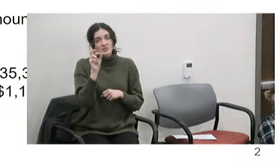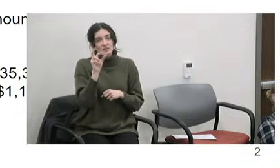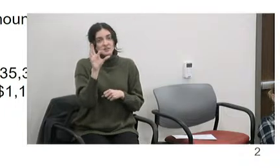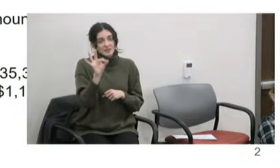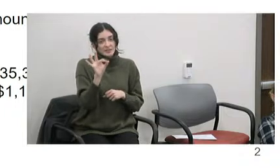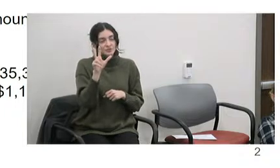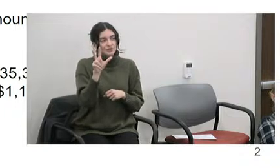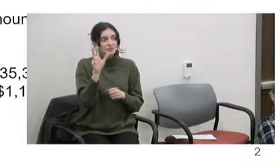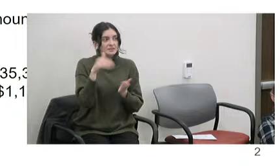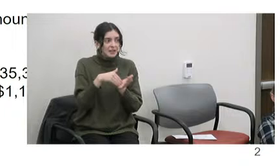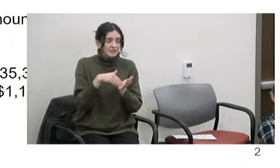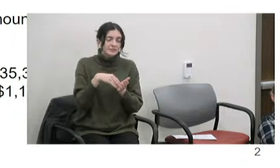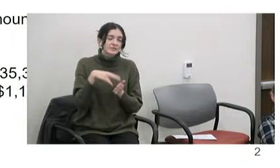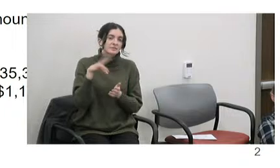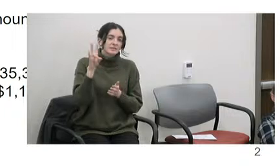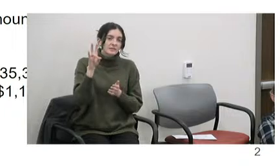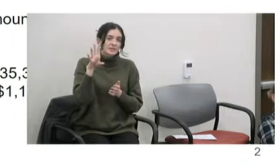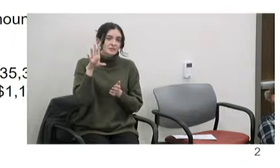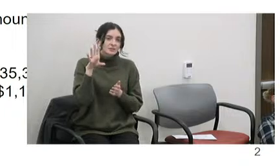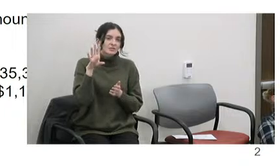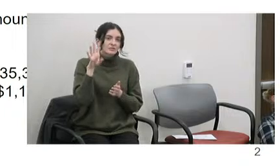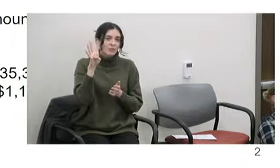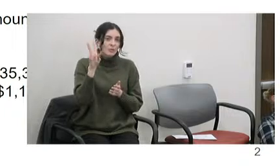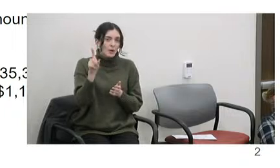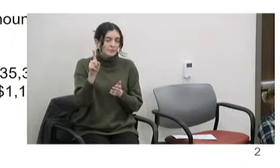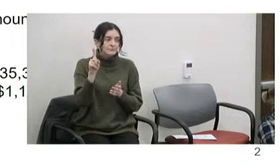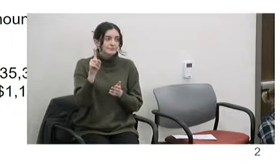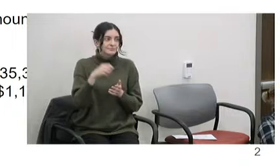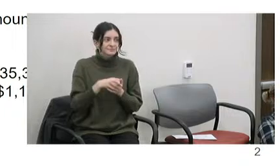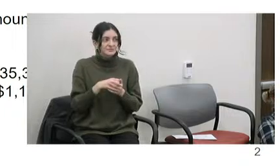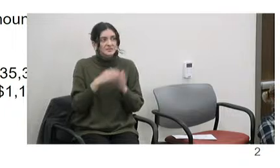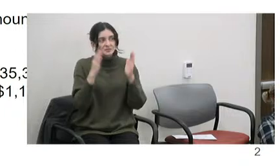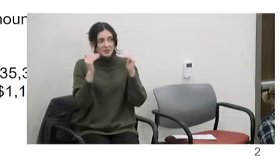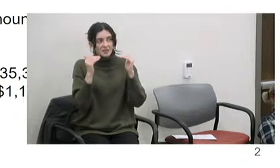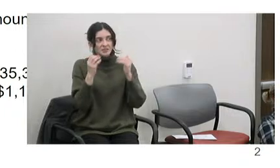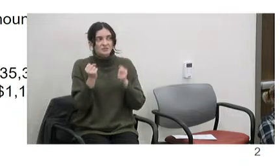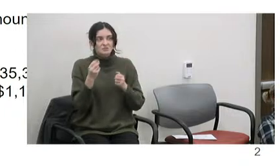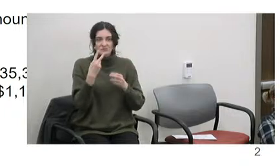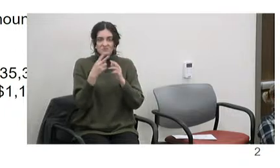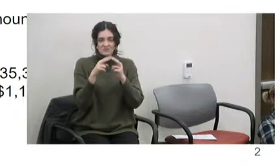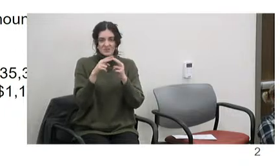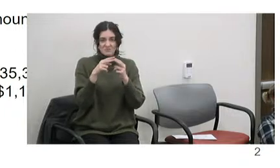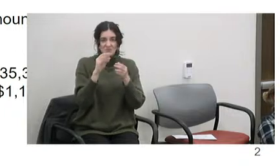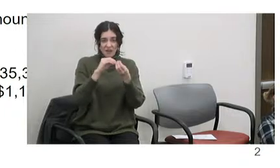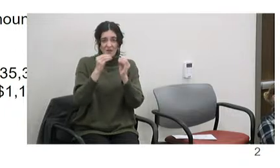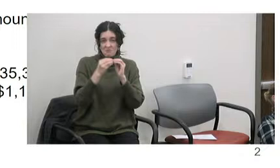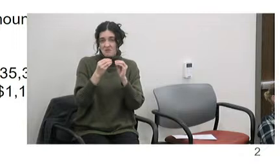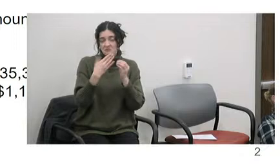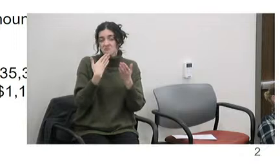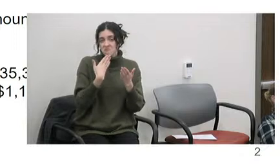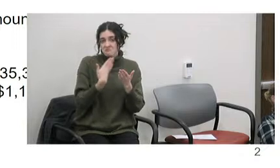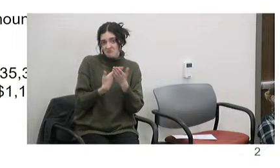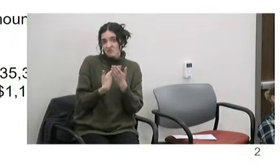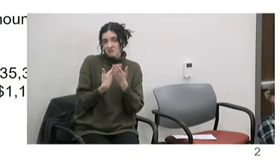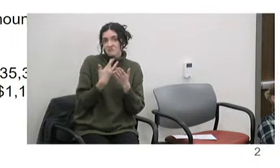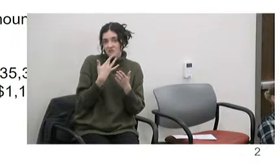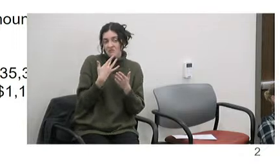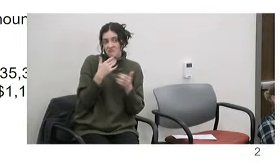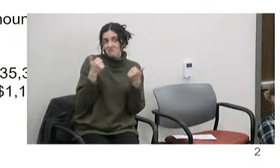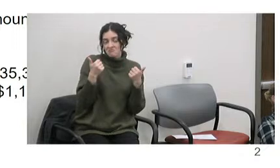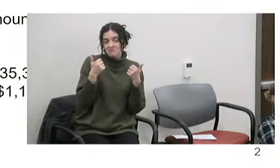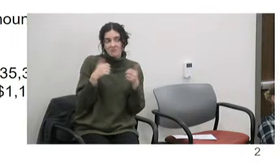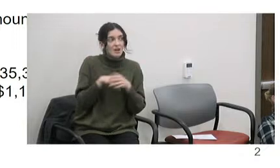variance. And that's again favorable. So both of those together are favorable to our forecast. But you can see